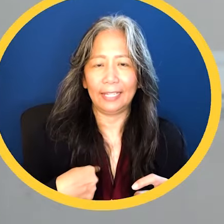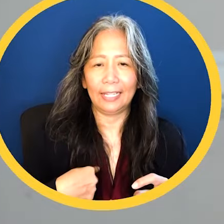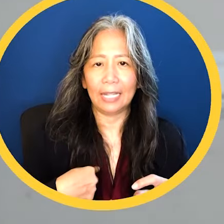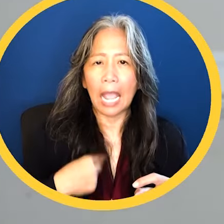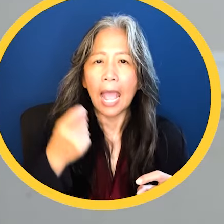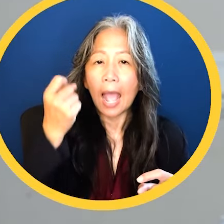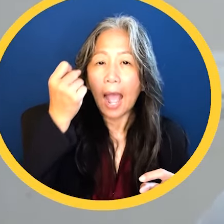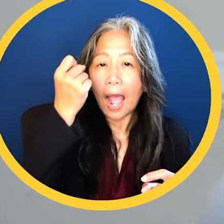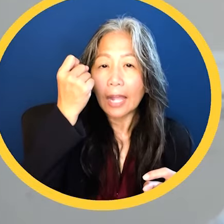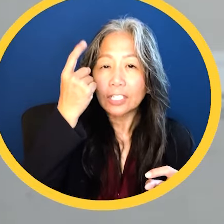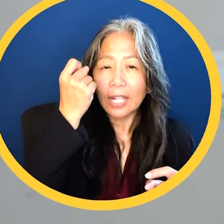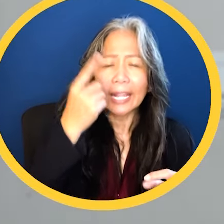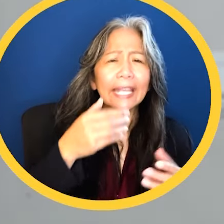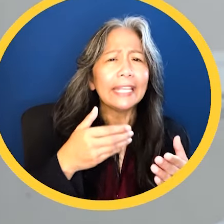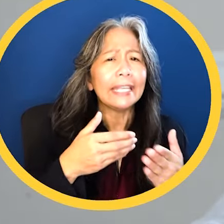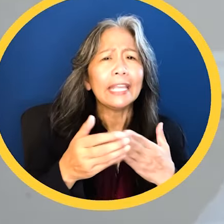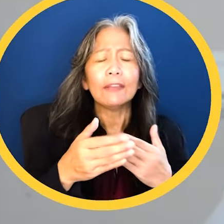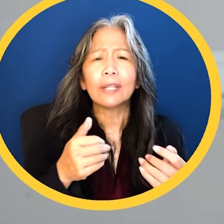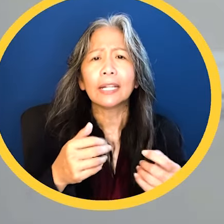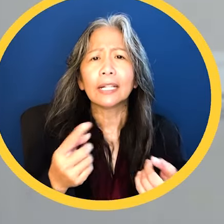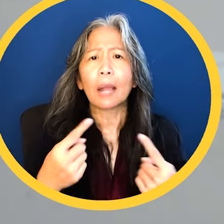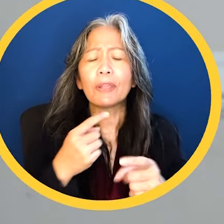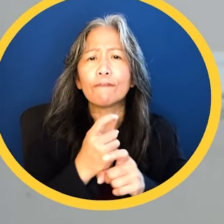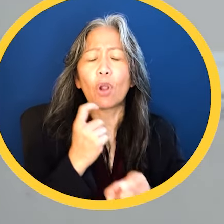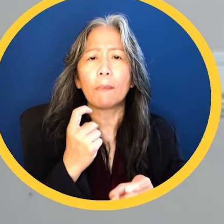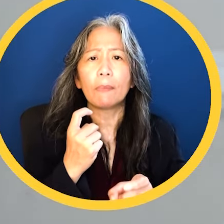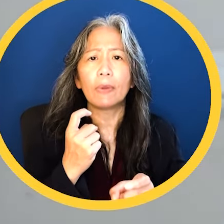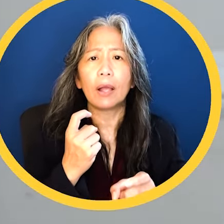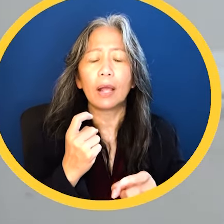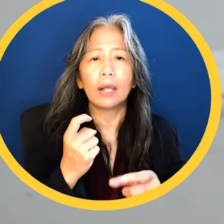me. Understanding, you know, even though coming from